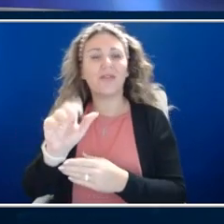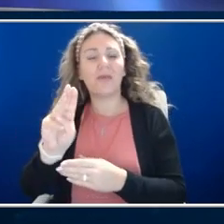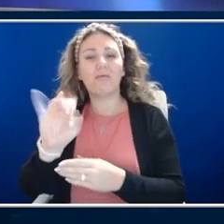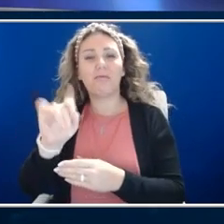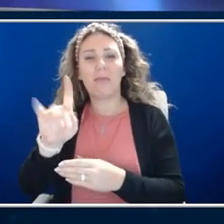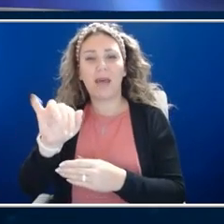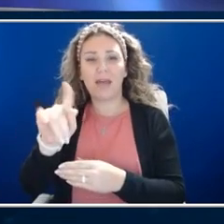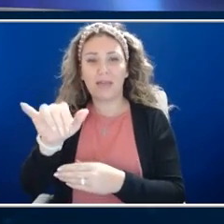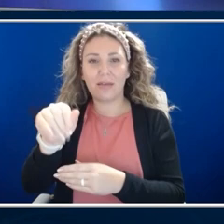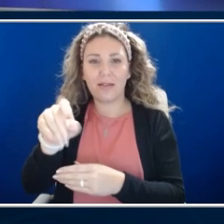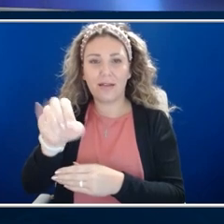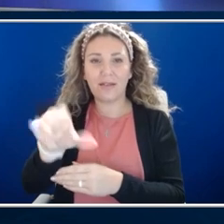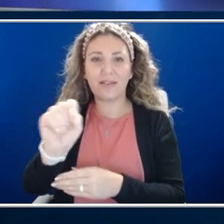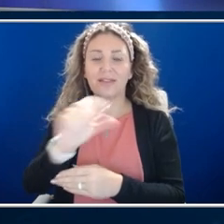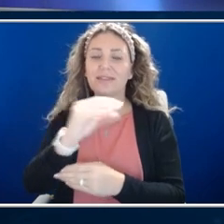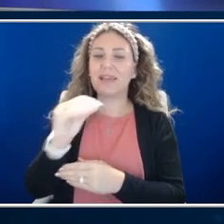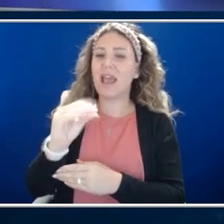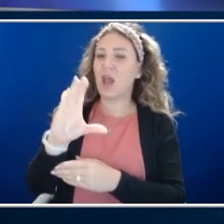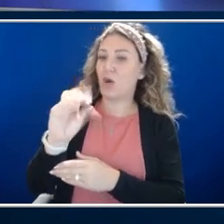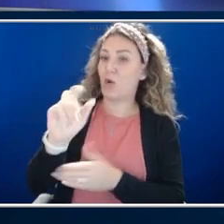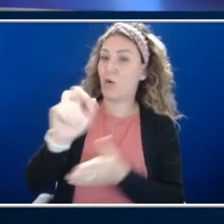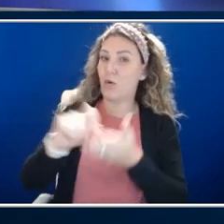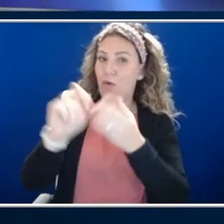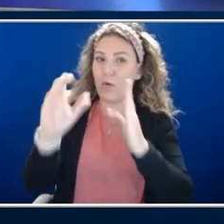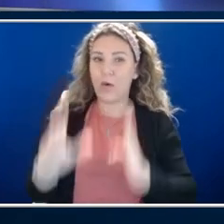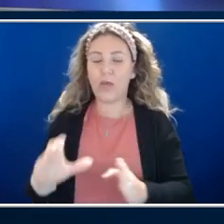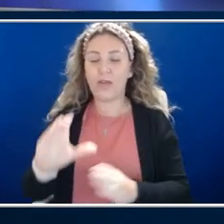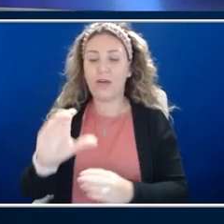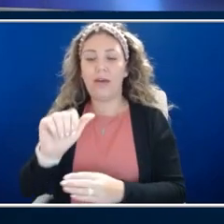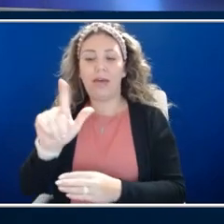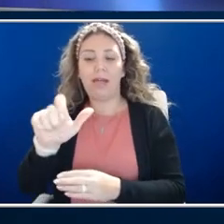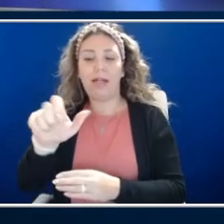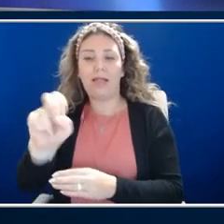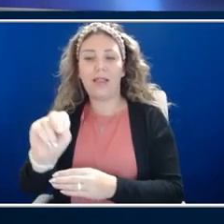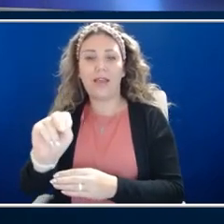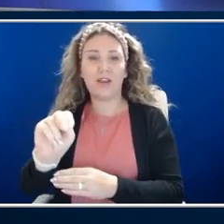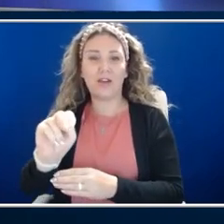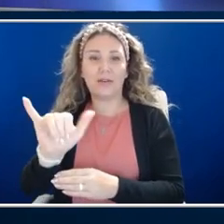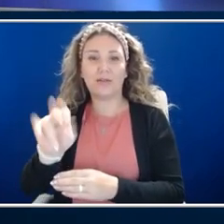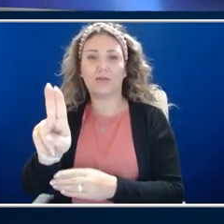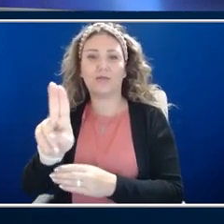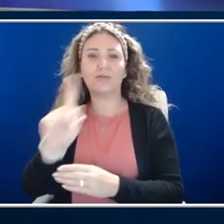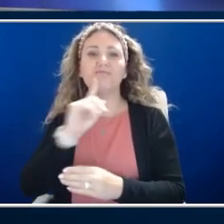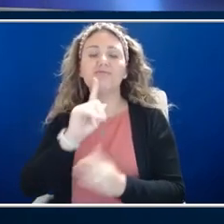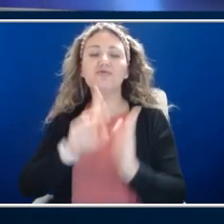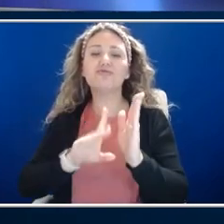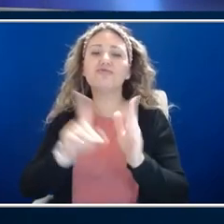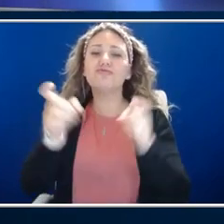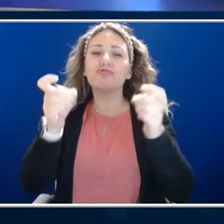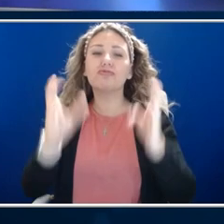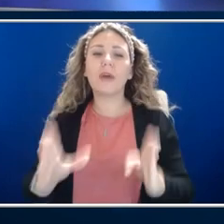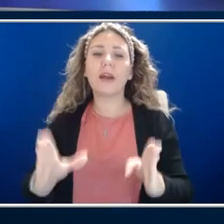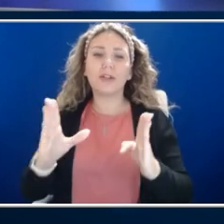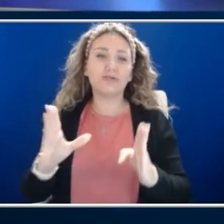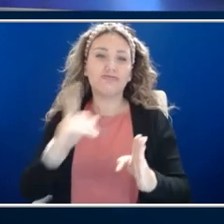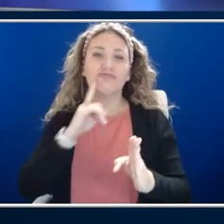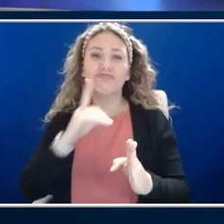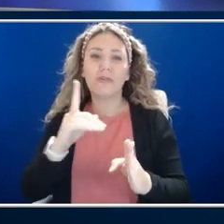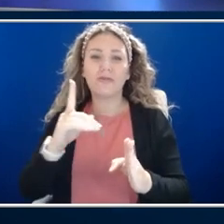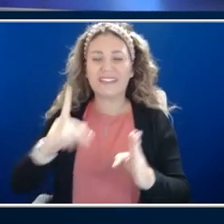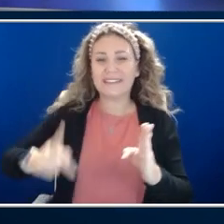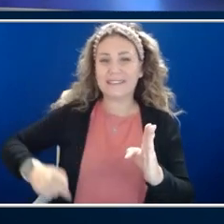Dr. Alan Yu, who is director of the Division of Nephrology and Hypertension. We'll also hear from the vice president and